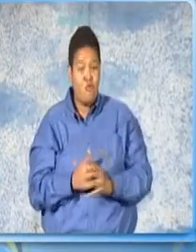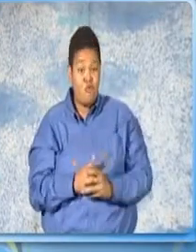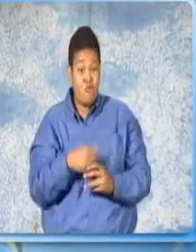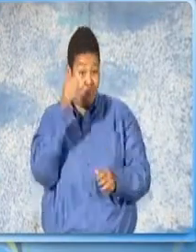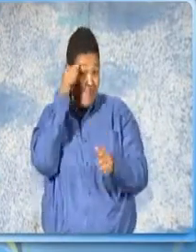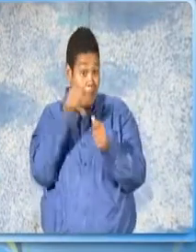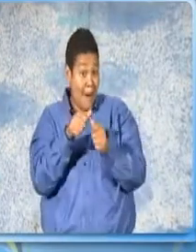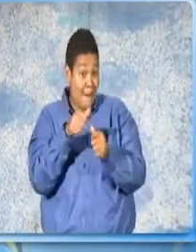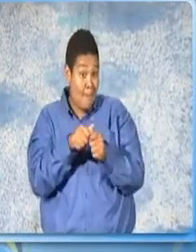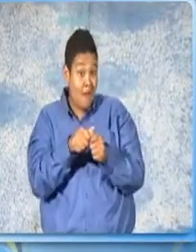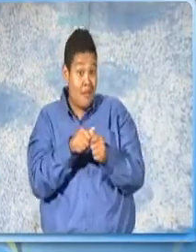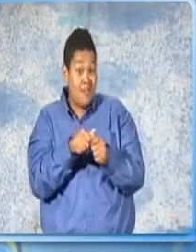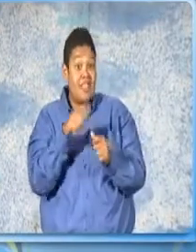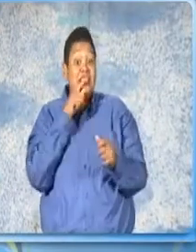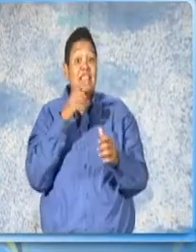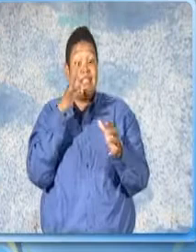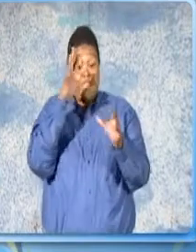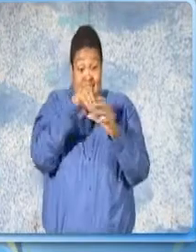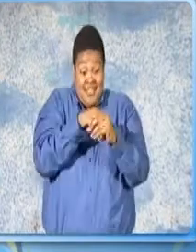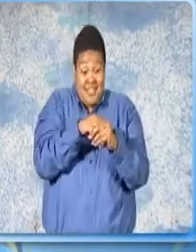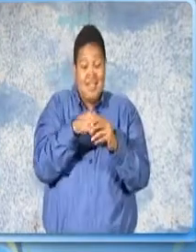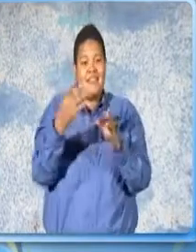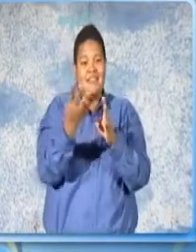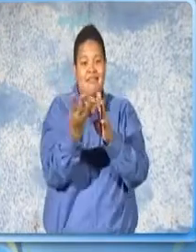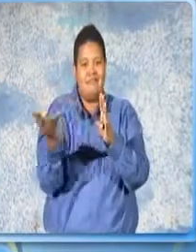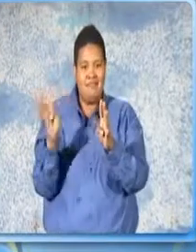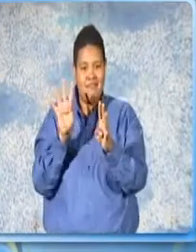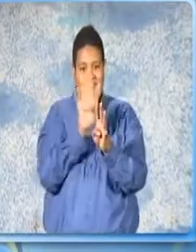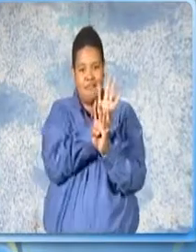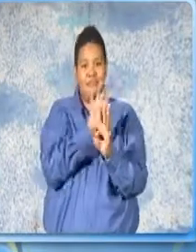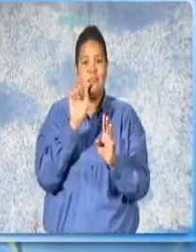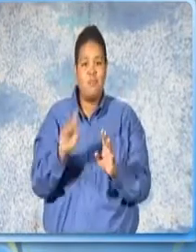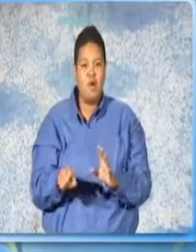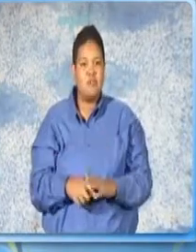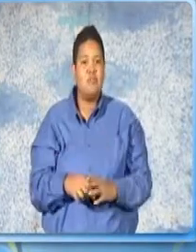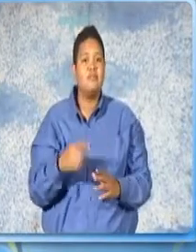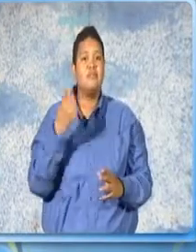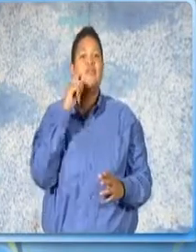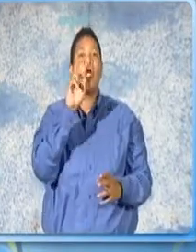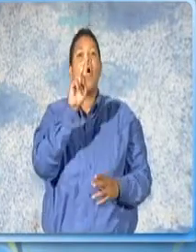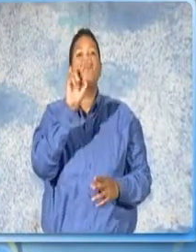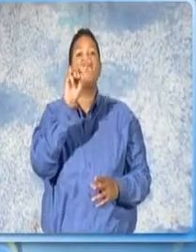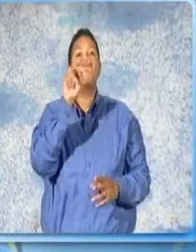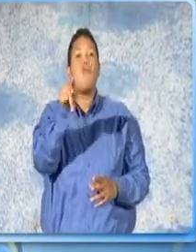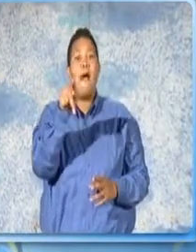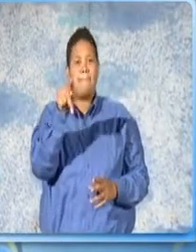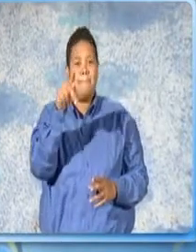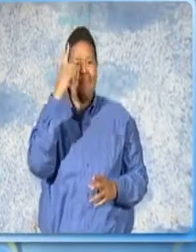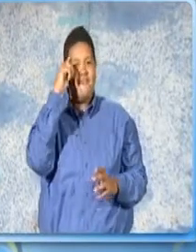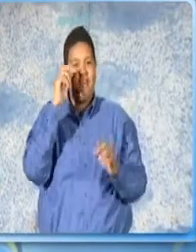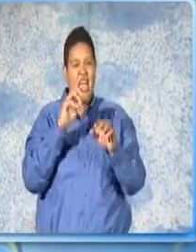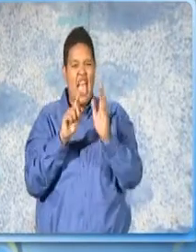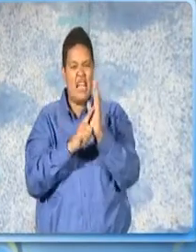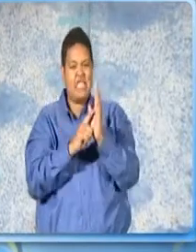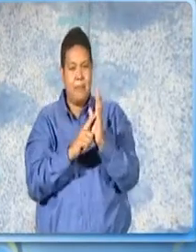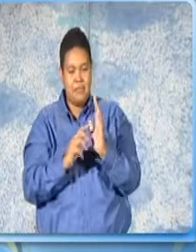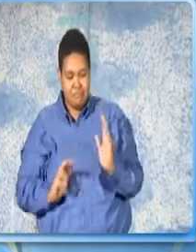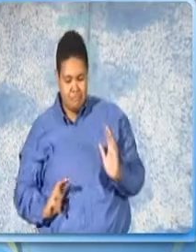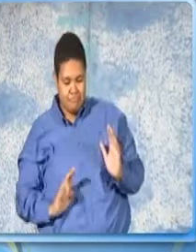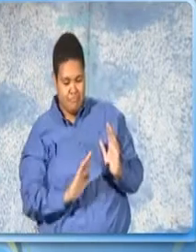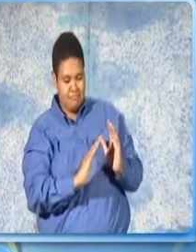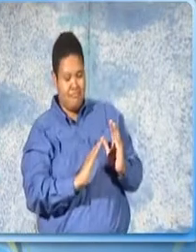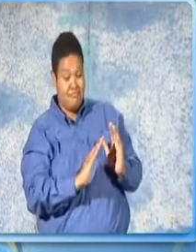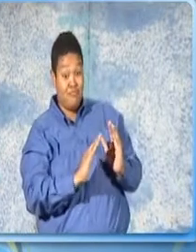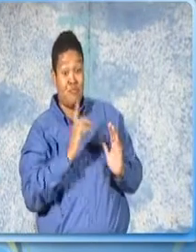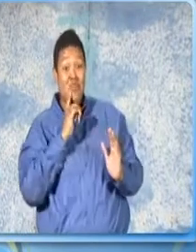Remember, it's the region within a boundary. Let's take a ramp, for example. It forms a right-angled